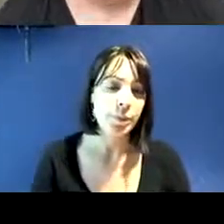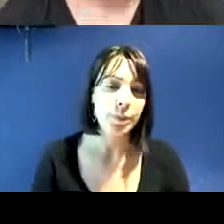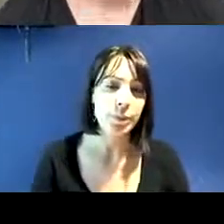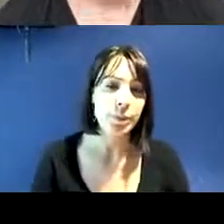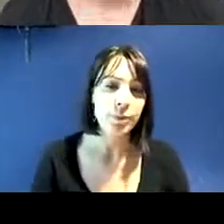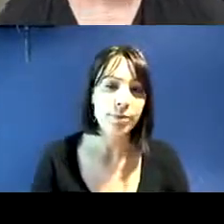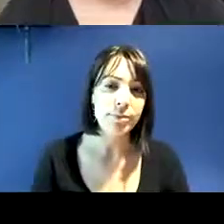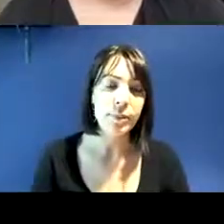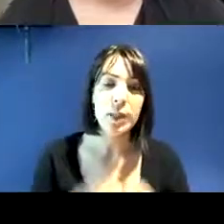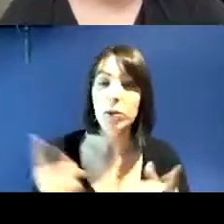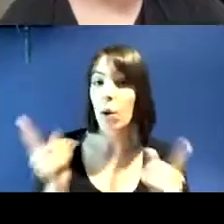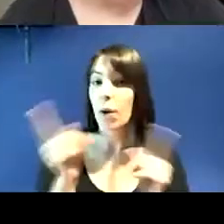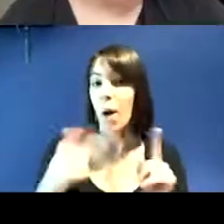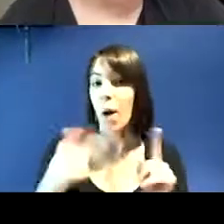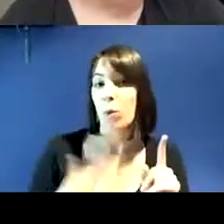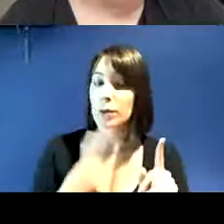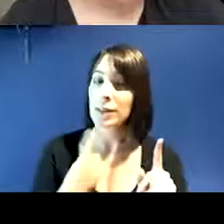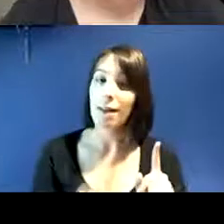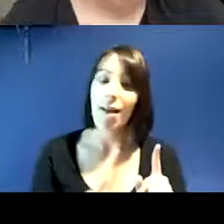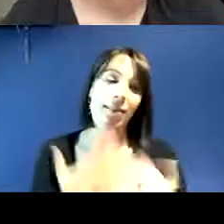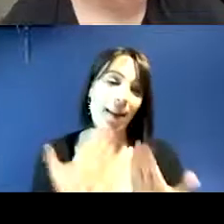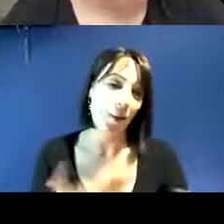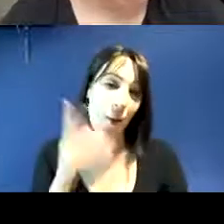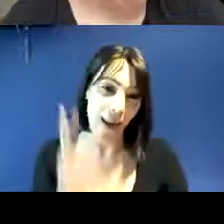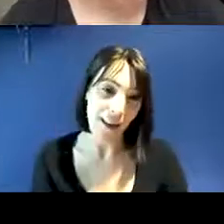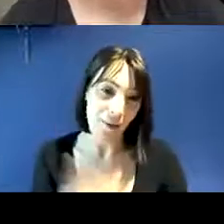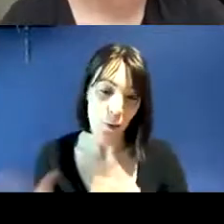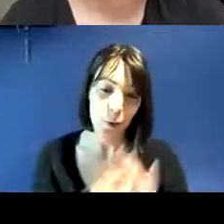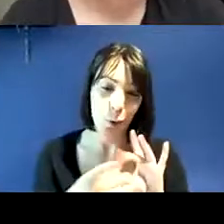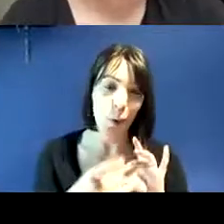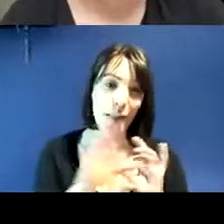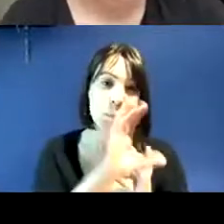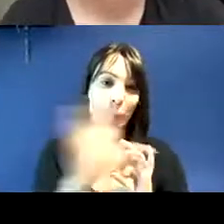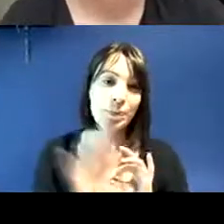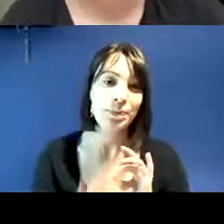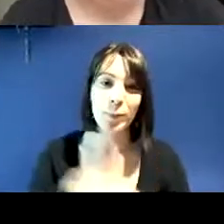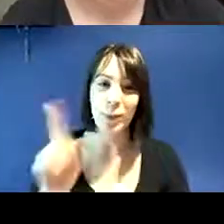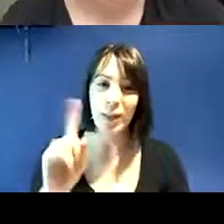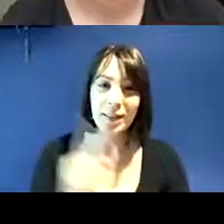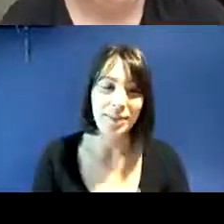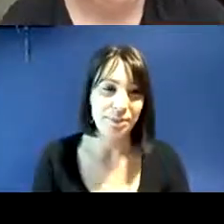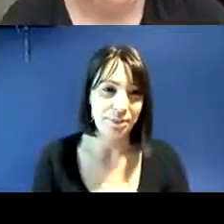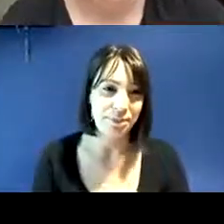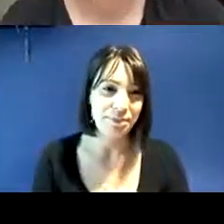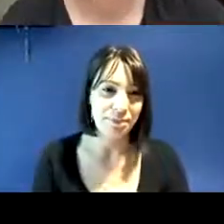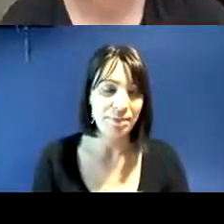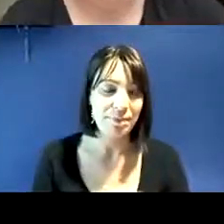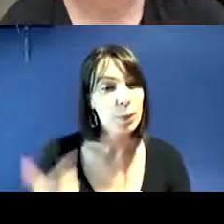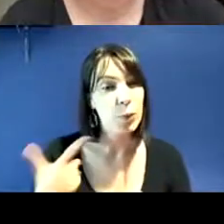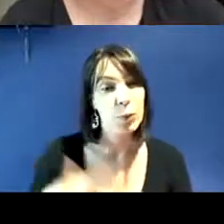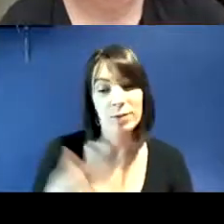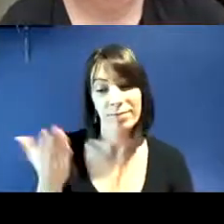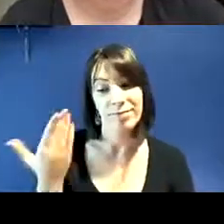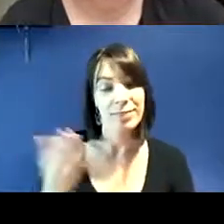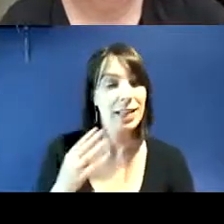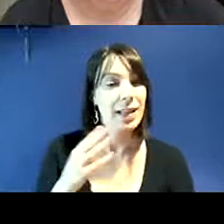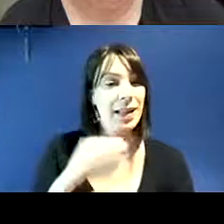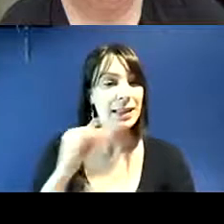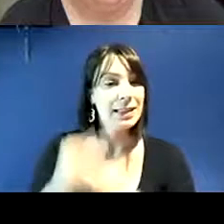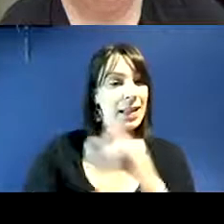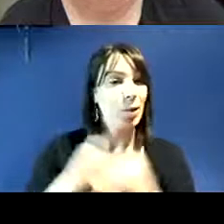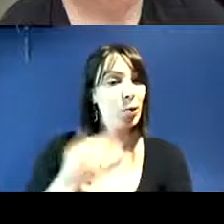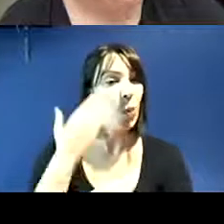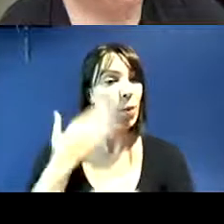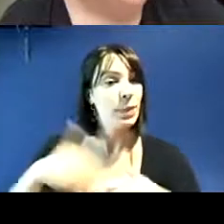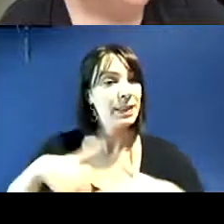Now, I'd like to thank you again all very much for joining us. In line with International Women's Day theme this year, Choose